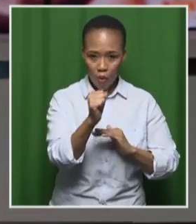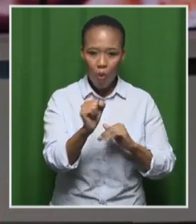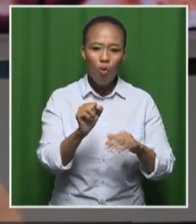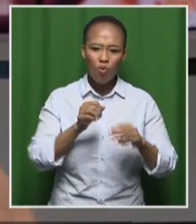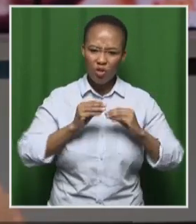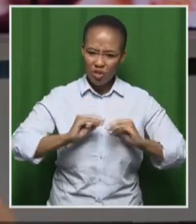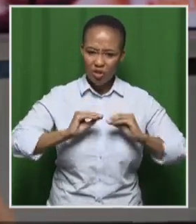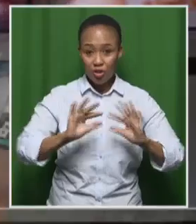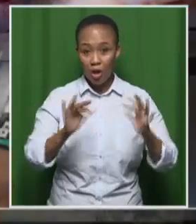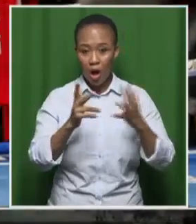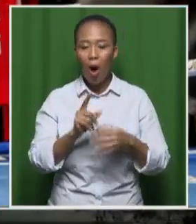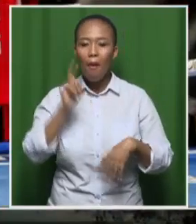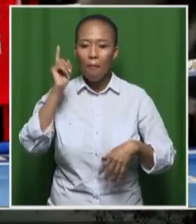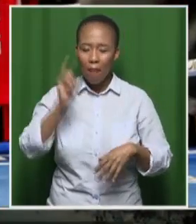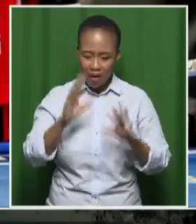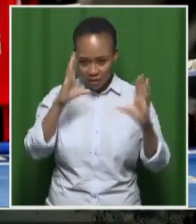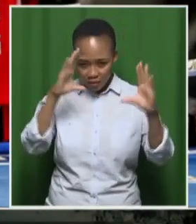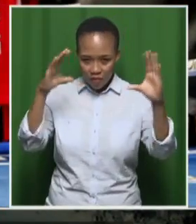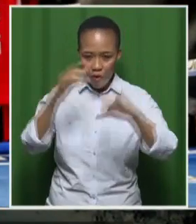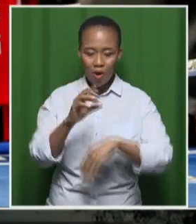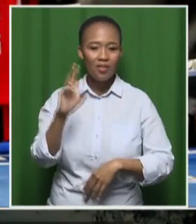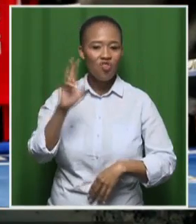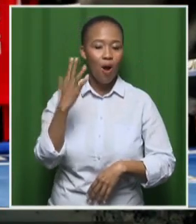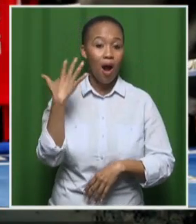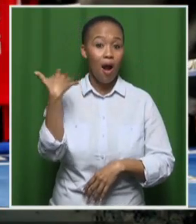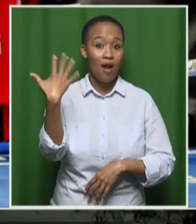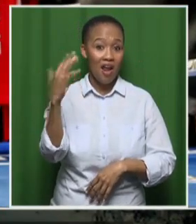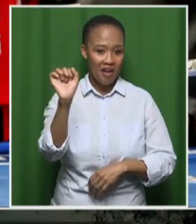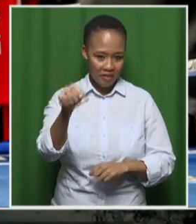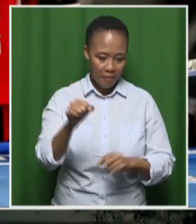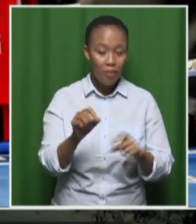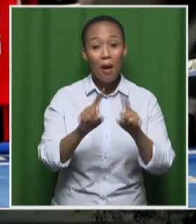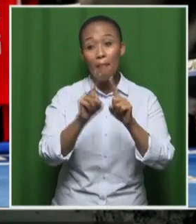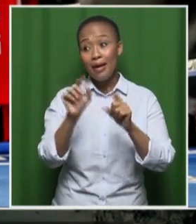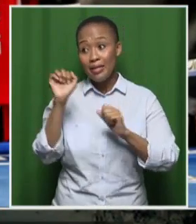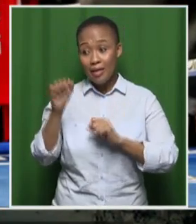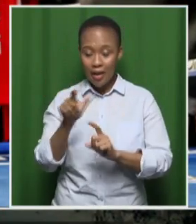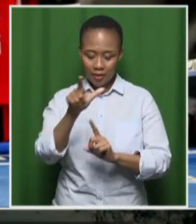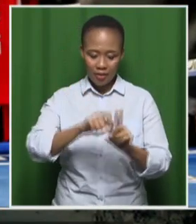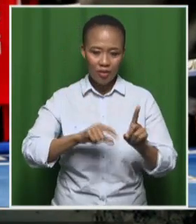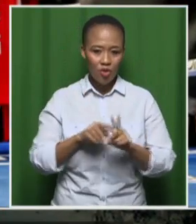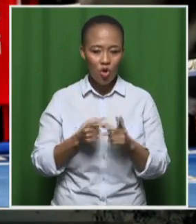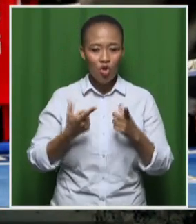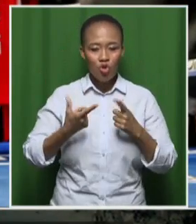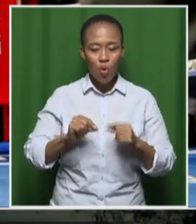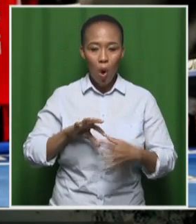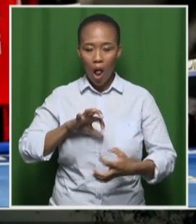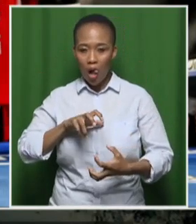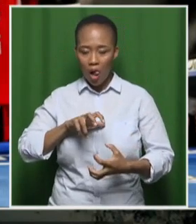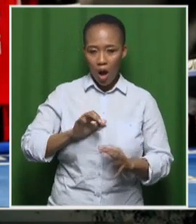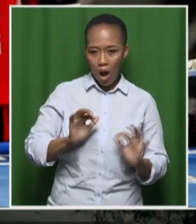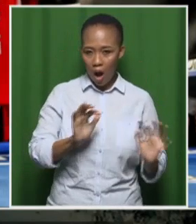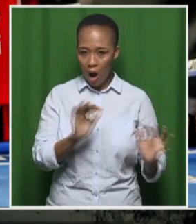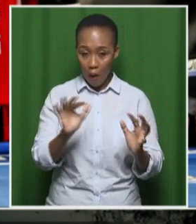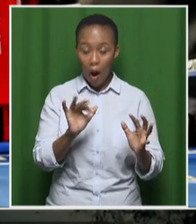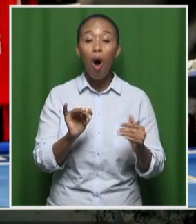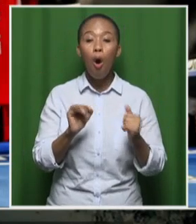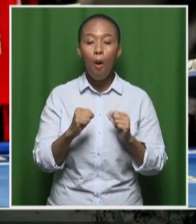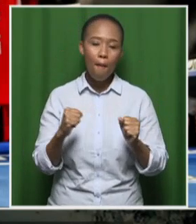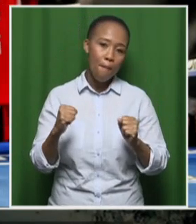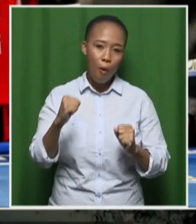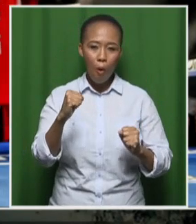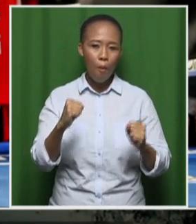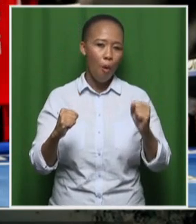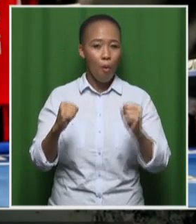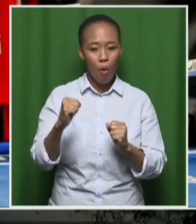looking for the right hand. But in this camp, he really had to make adjustments. And the adjustments were getting in close, shortening up his punches. Because he's such